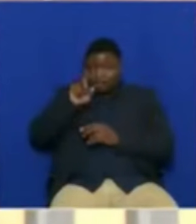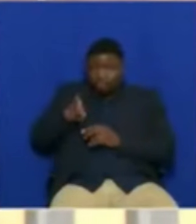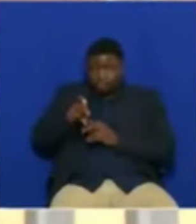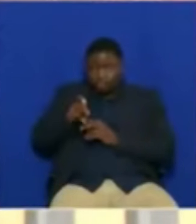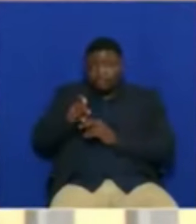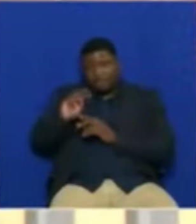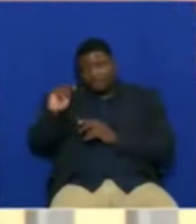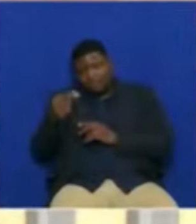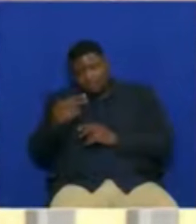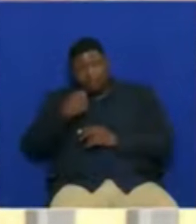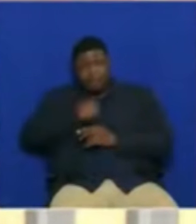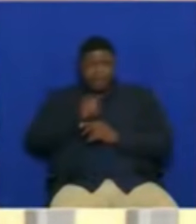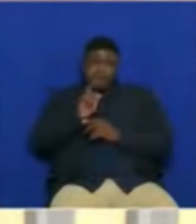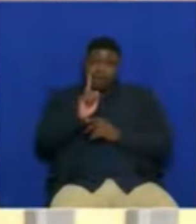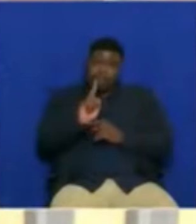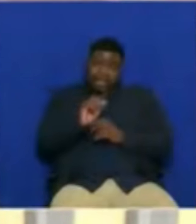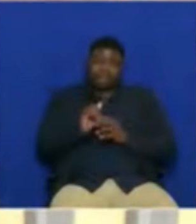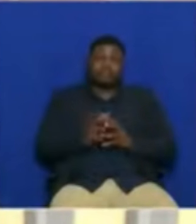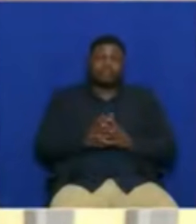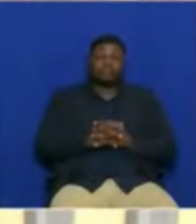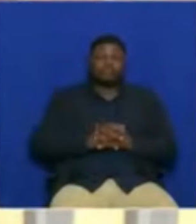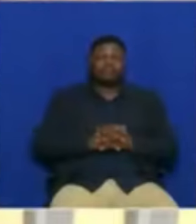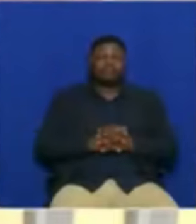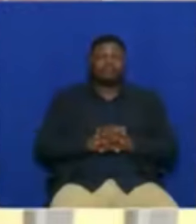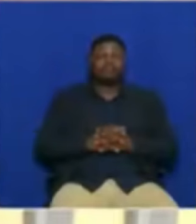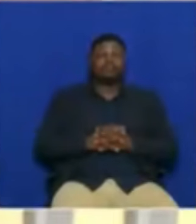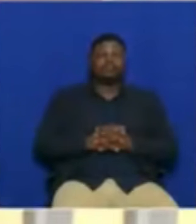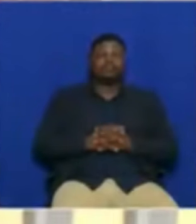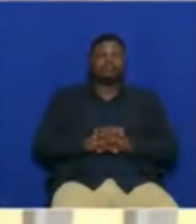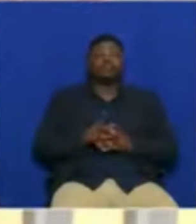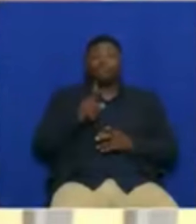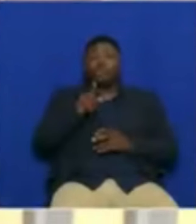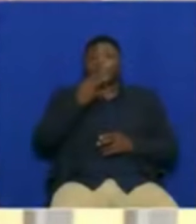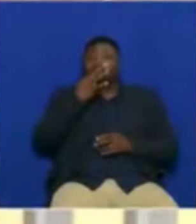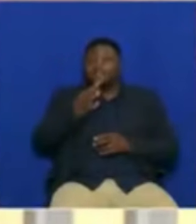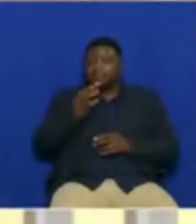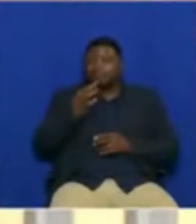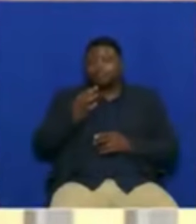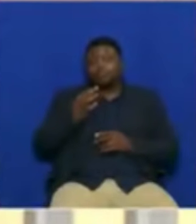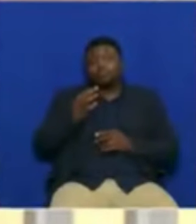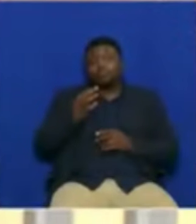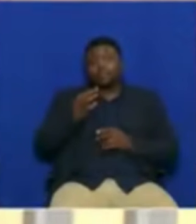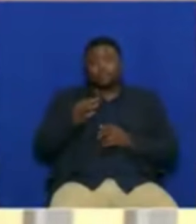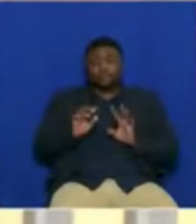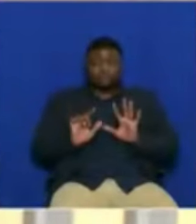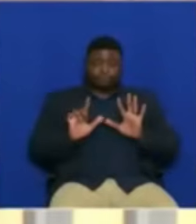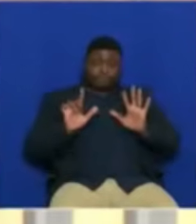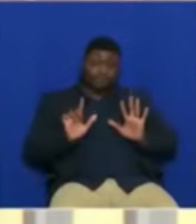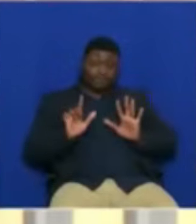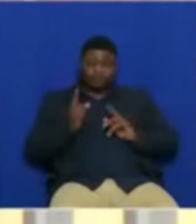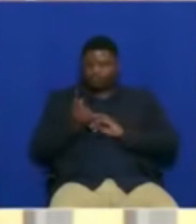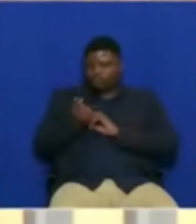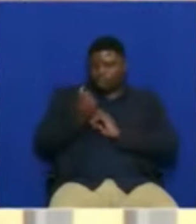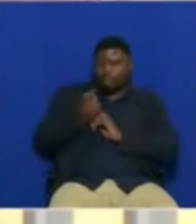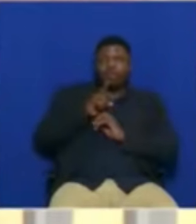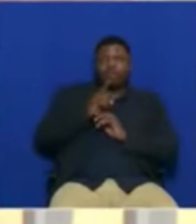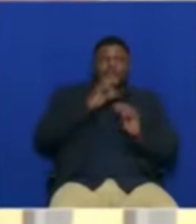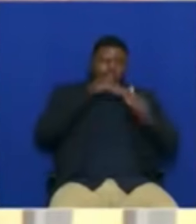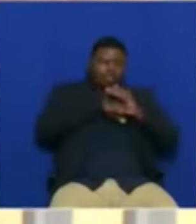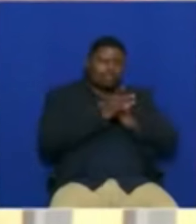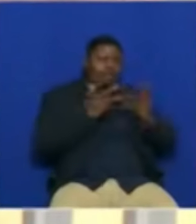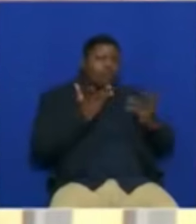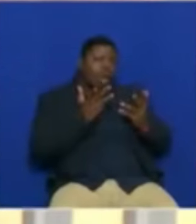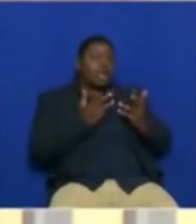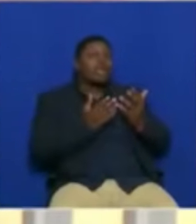We back at, you call them to the police station where you arrest them. My very question is, if you call them